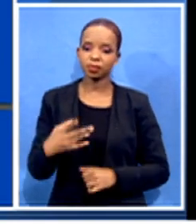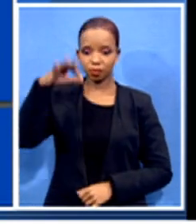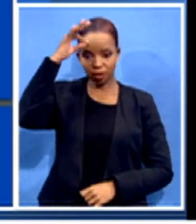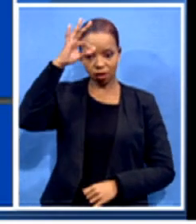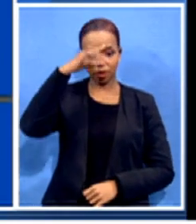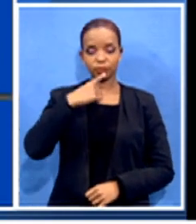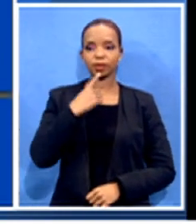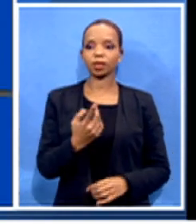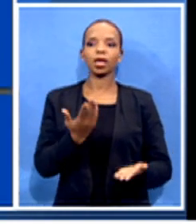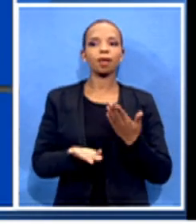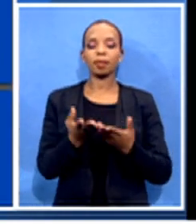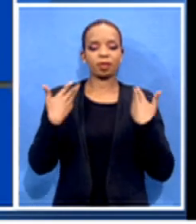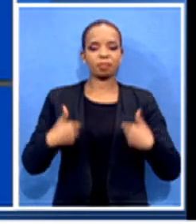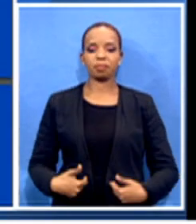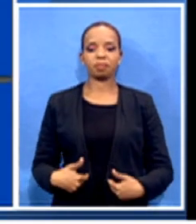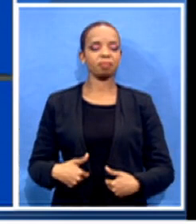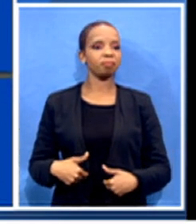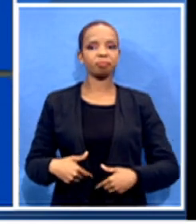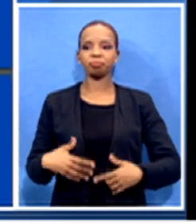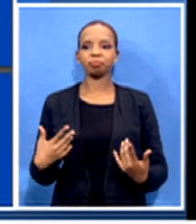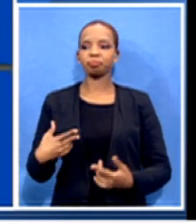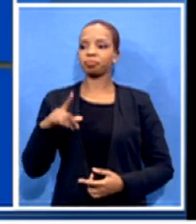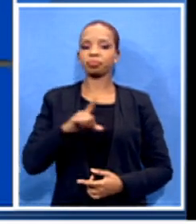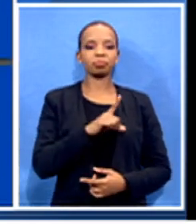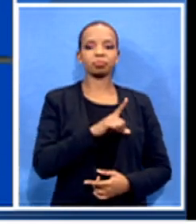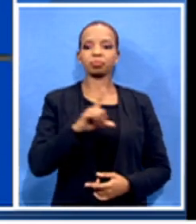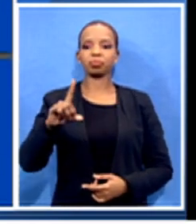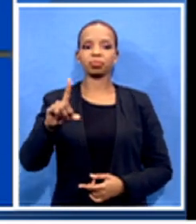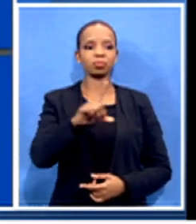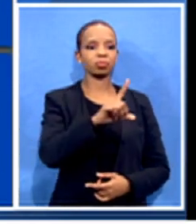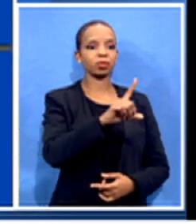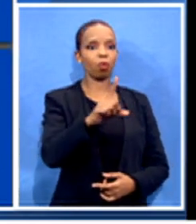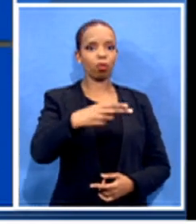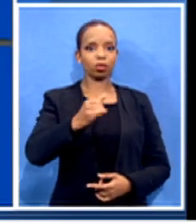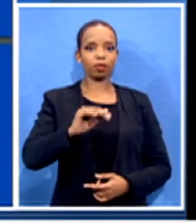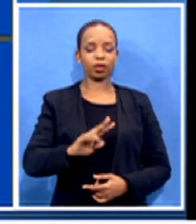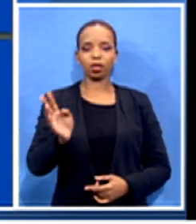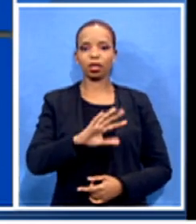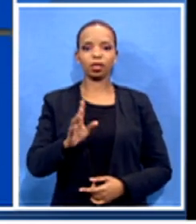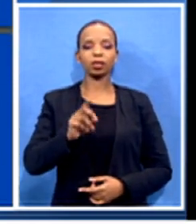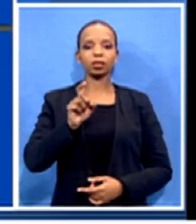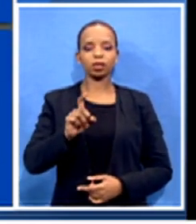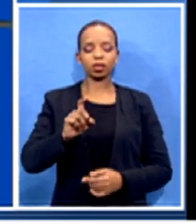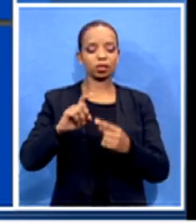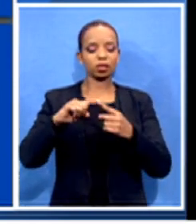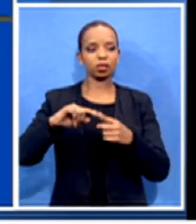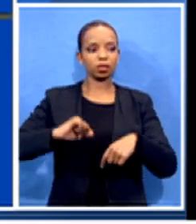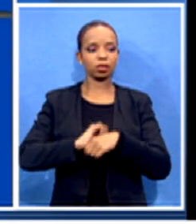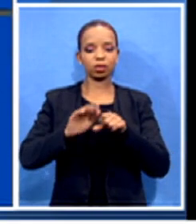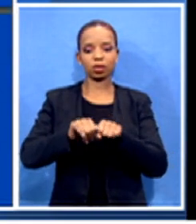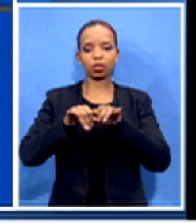for instance, Thulani Ngubane is moving around. His HIV is actually has been